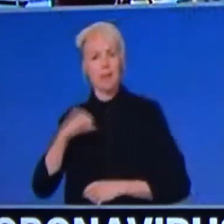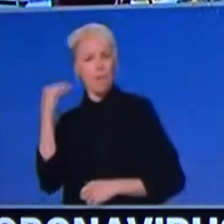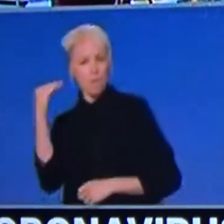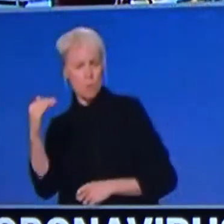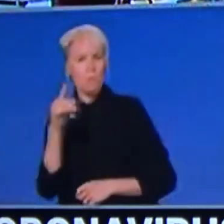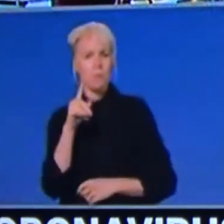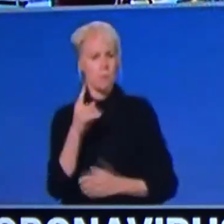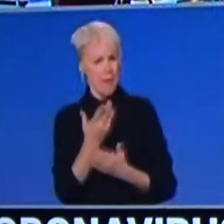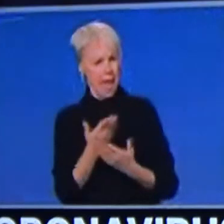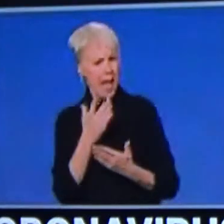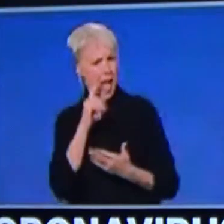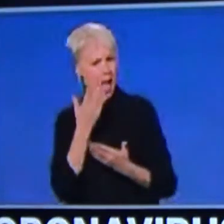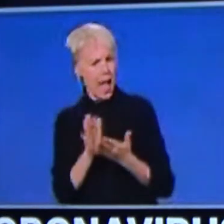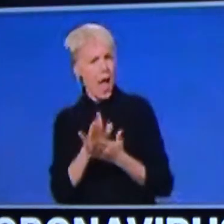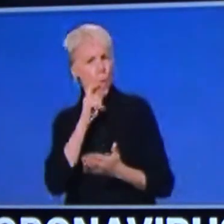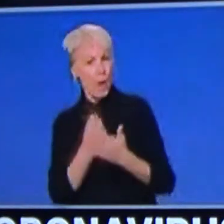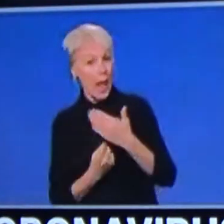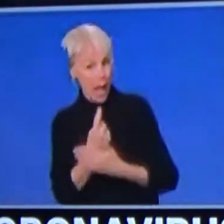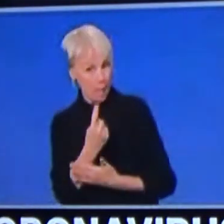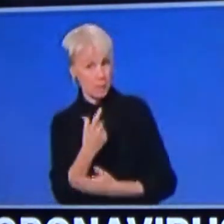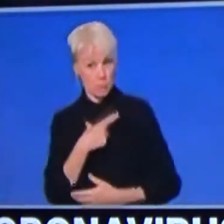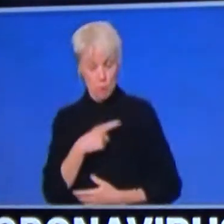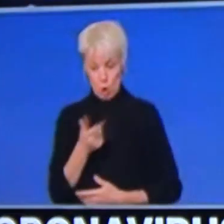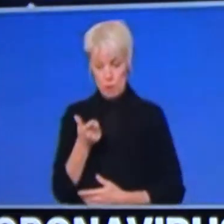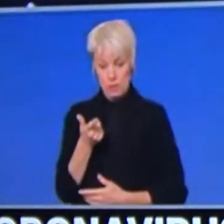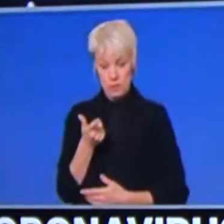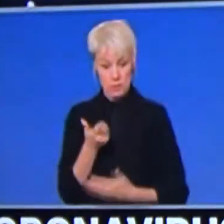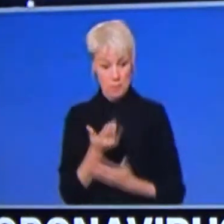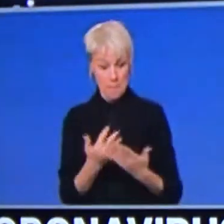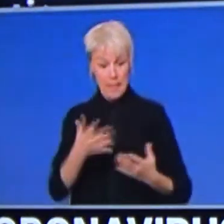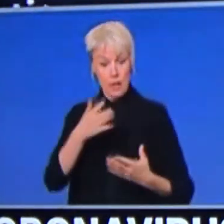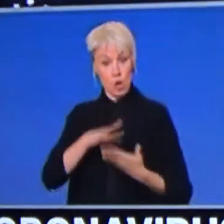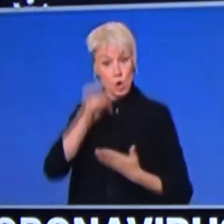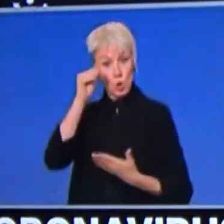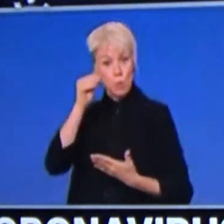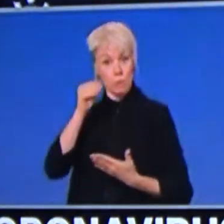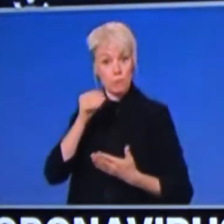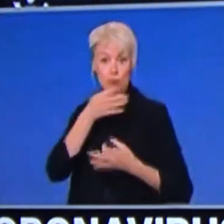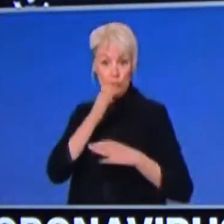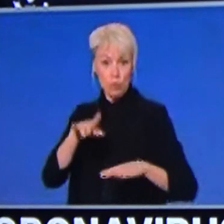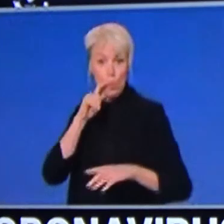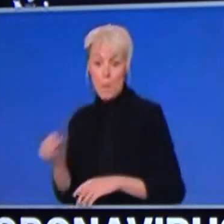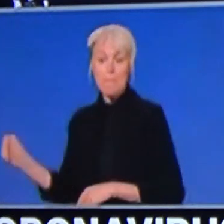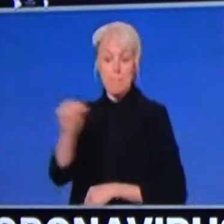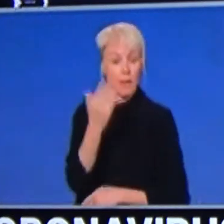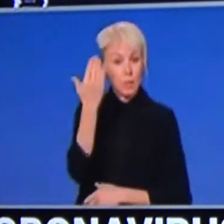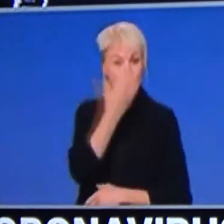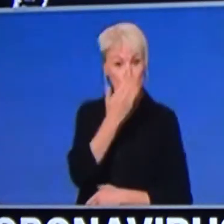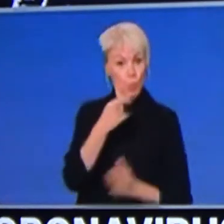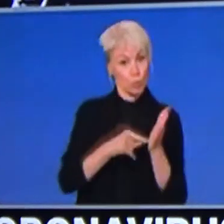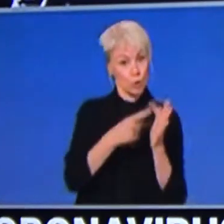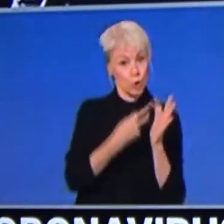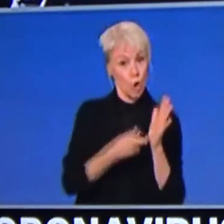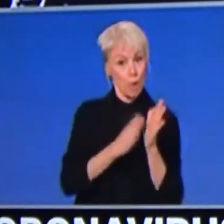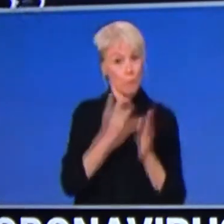2? Particularly given, I missed the last part? When students actually go back to school in term 2, if we do see a lot of students